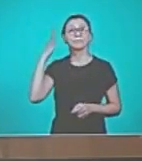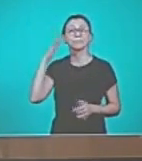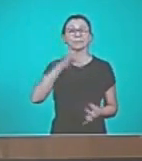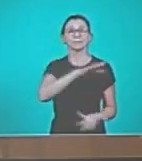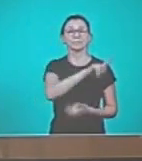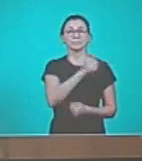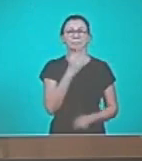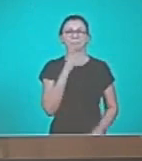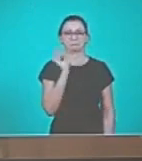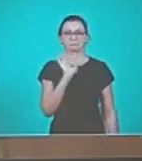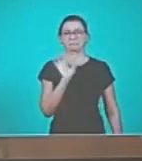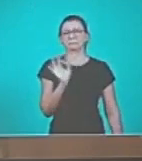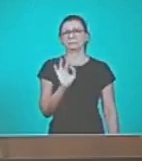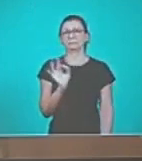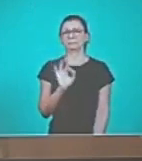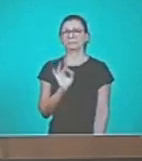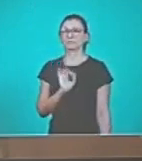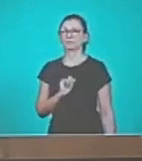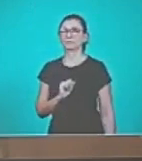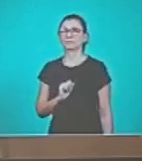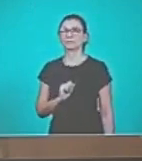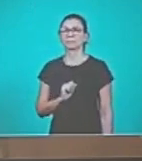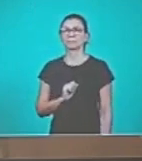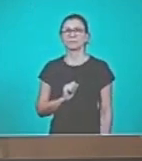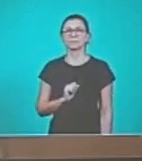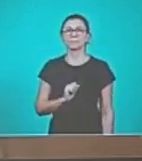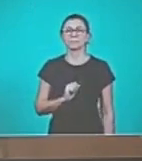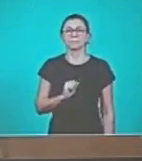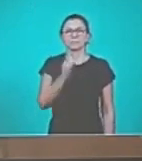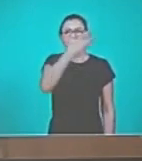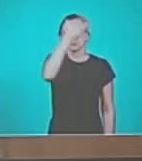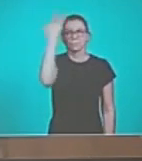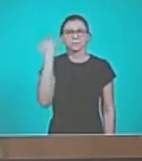does not know. And the brethren there in churches,